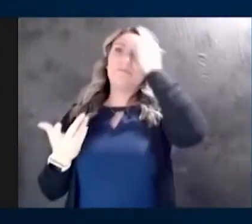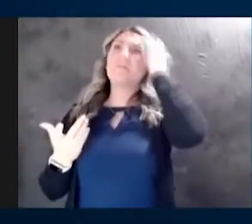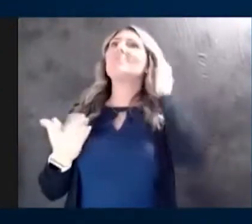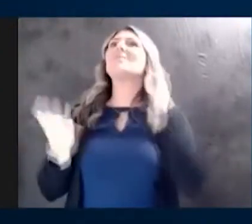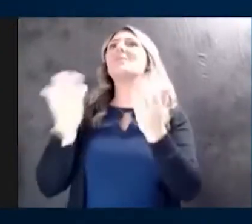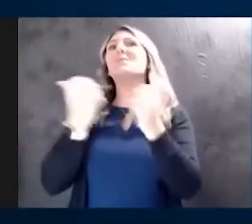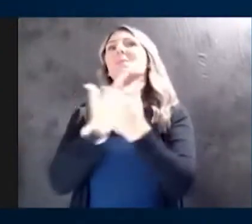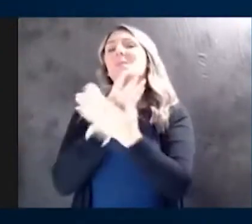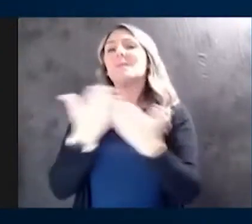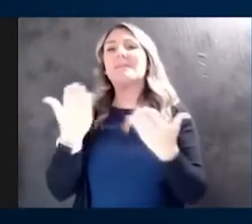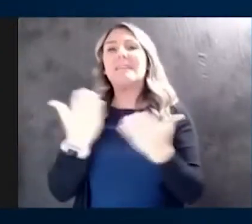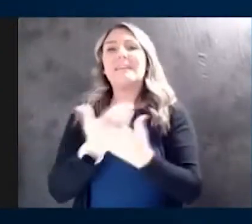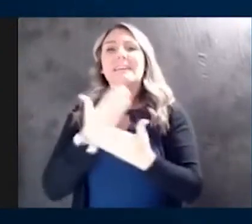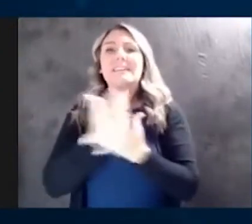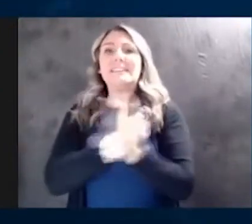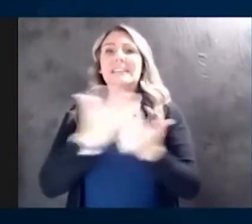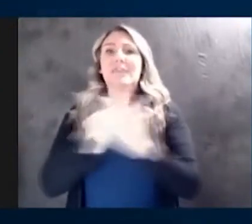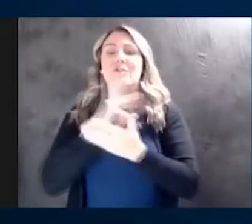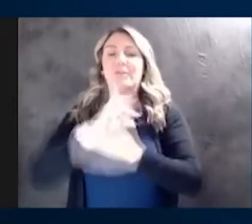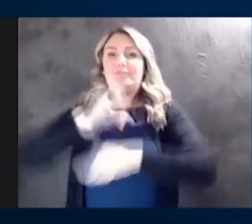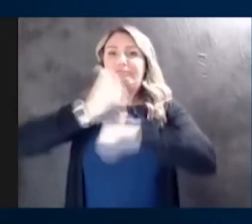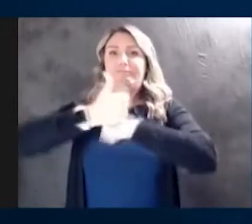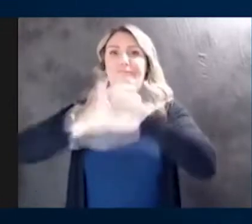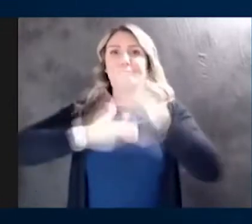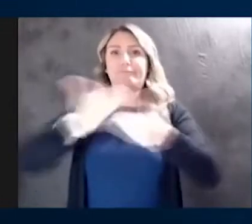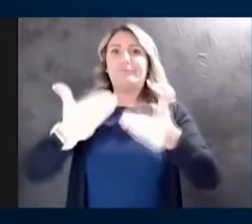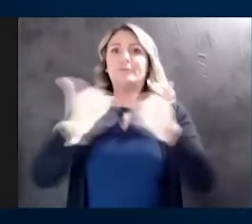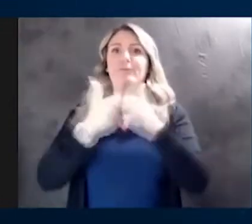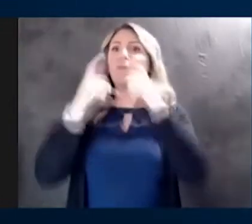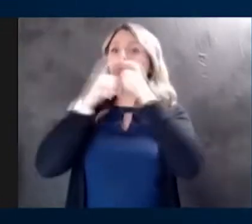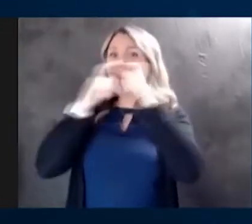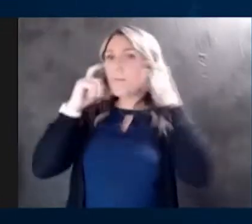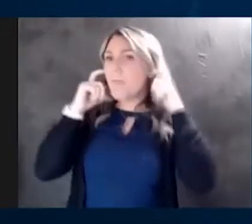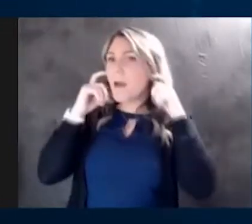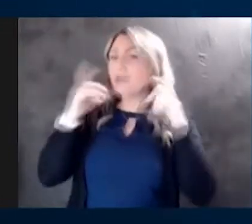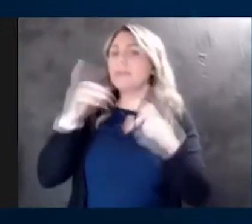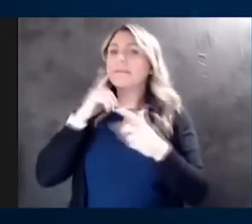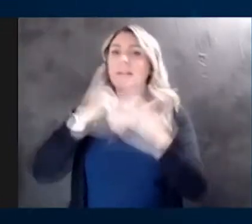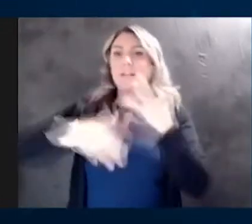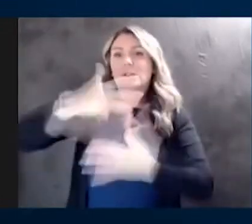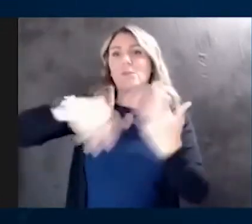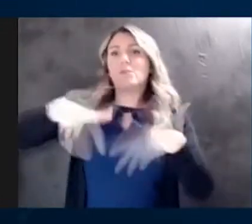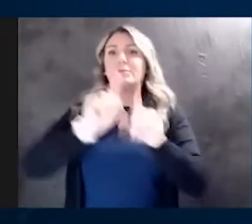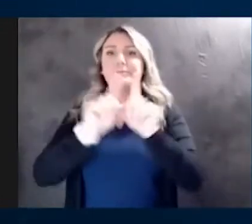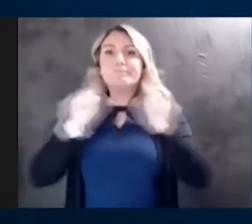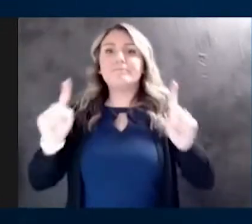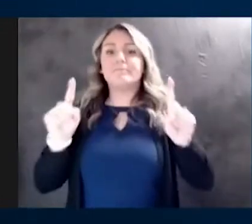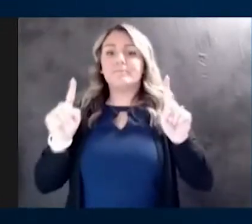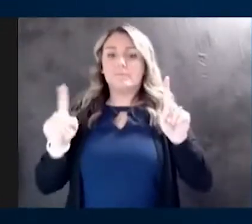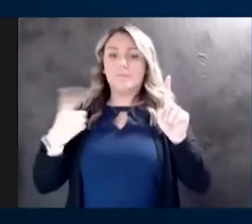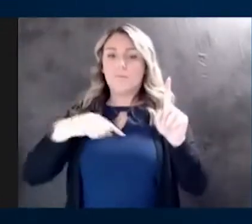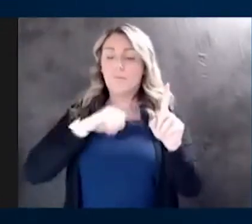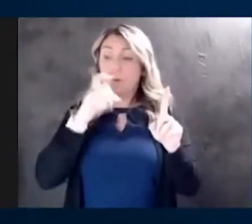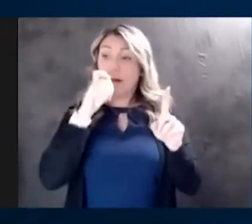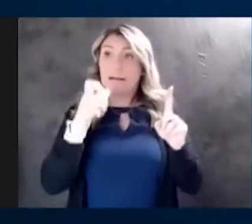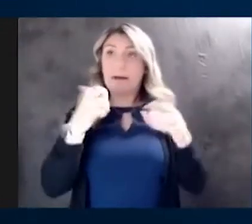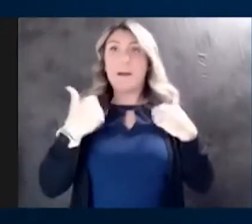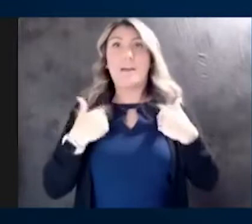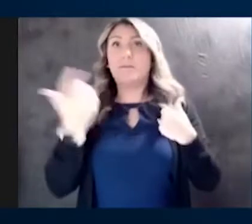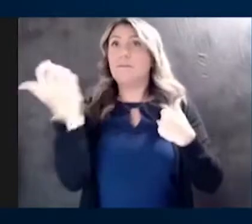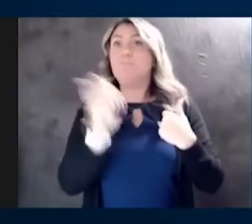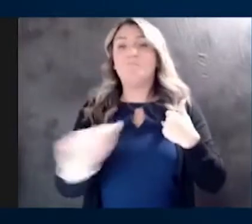in order for our team, with the masking, the social distancing. We did not have